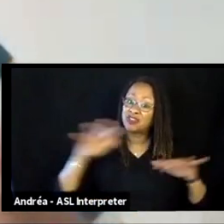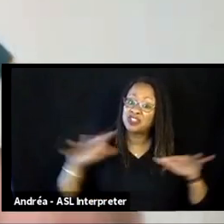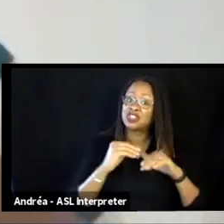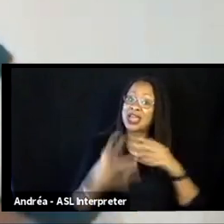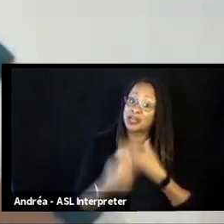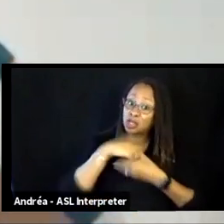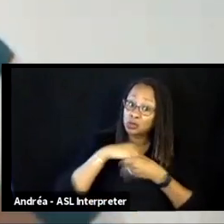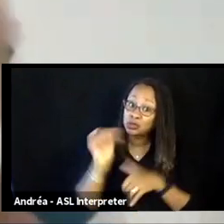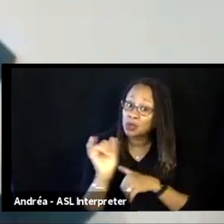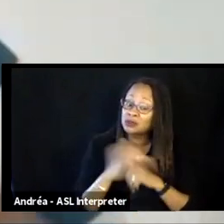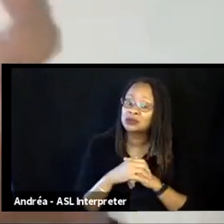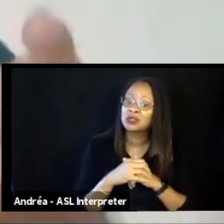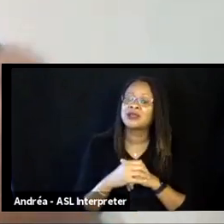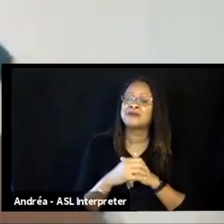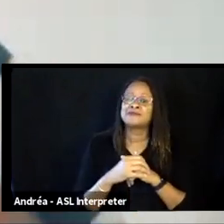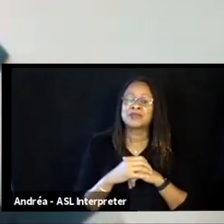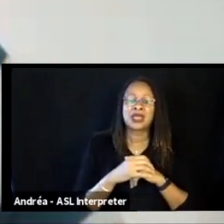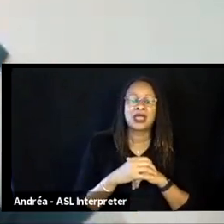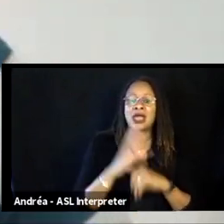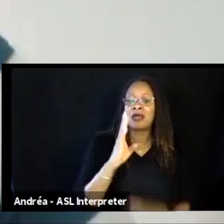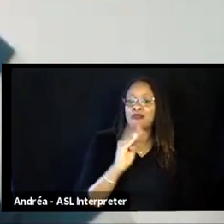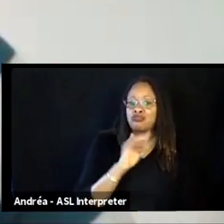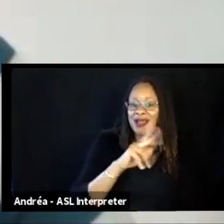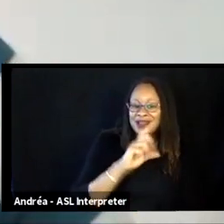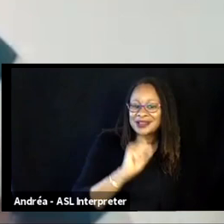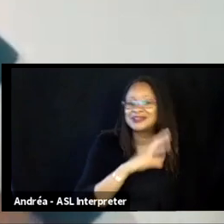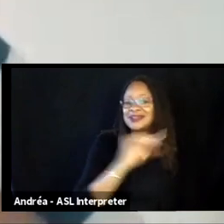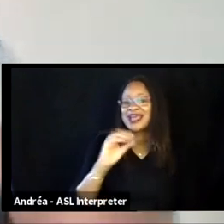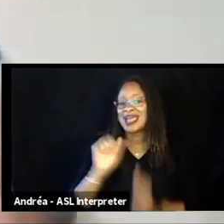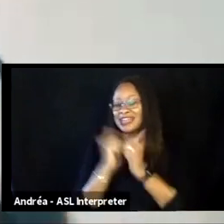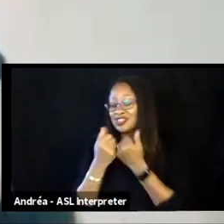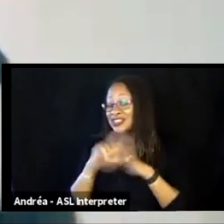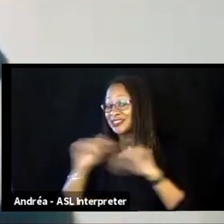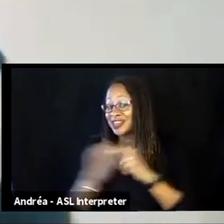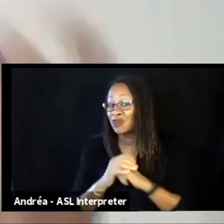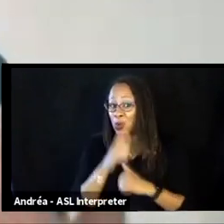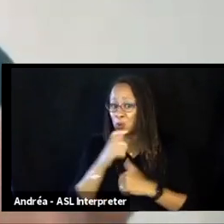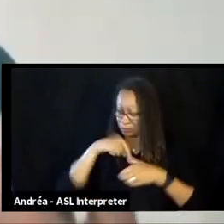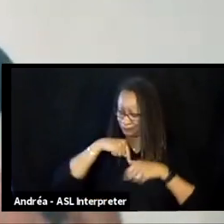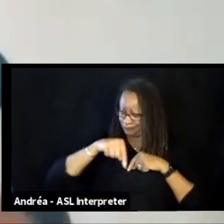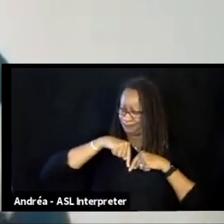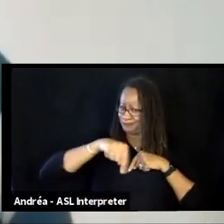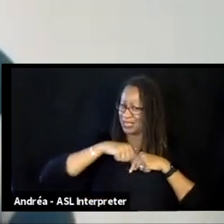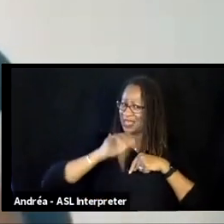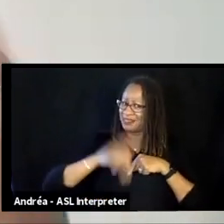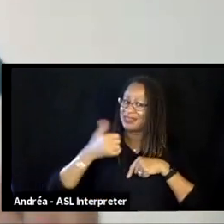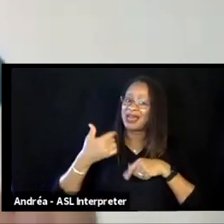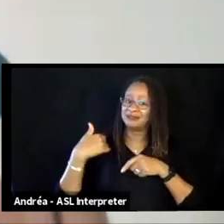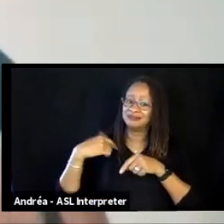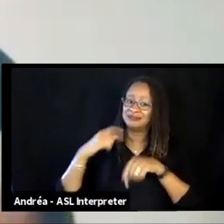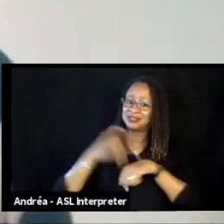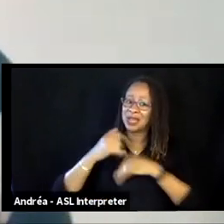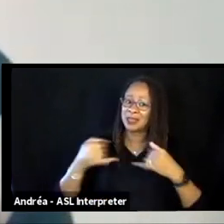inclusion in brands and agencies. And also this thing of, you know, we've seen a lot of, there's been a lot of